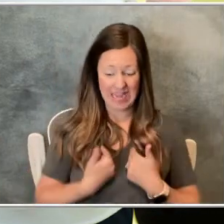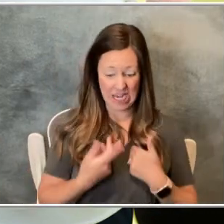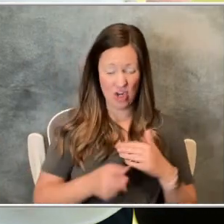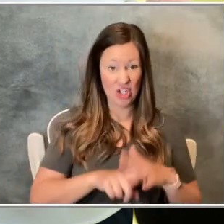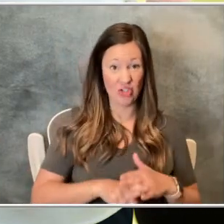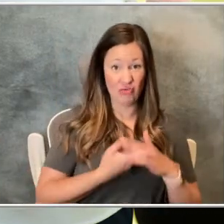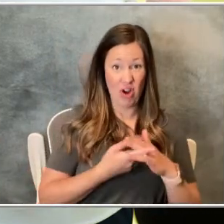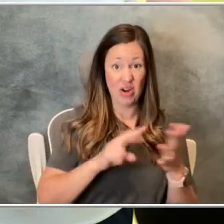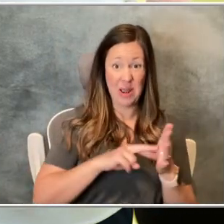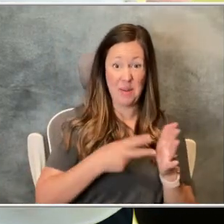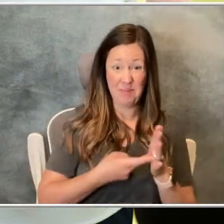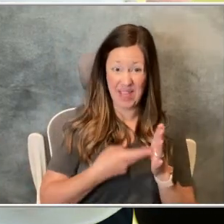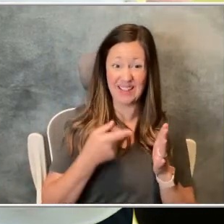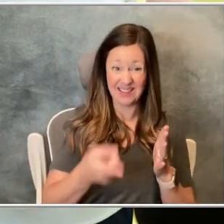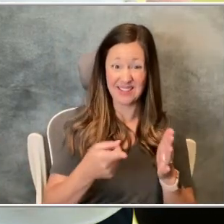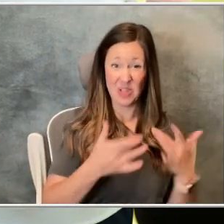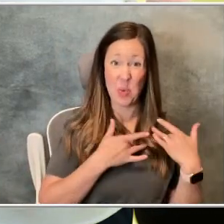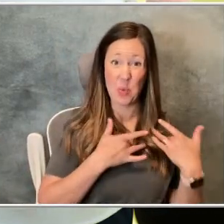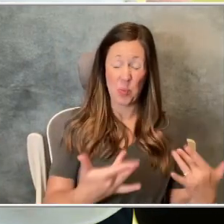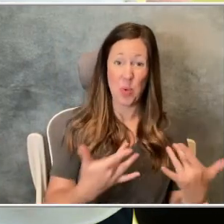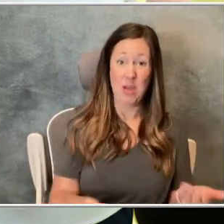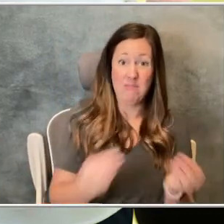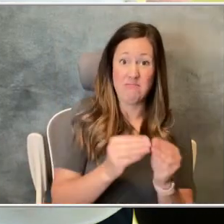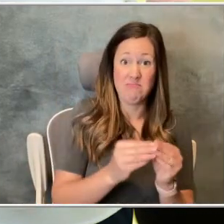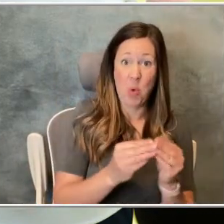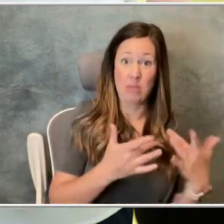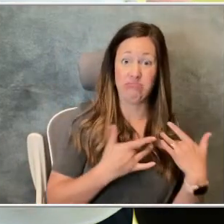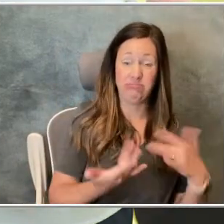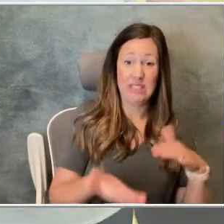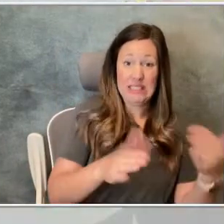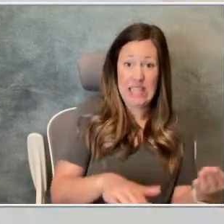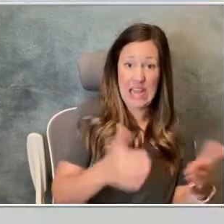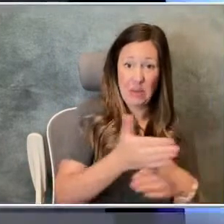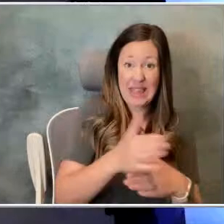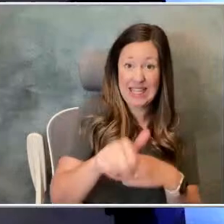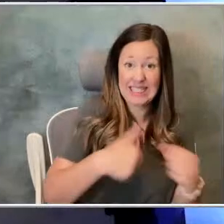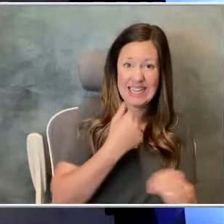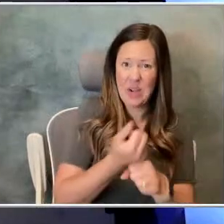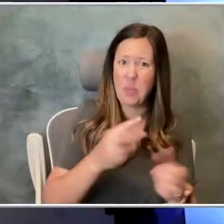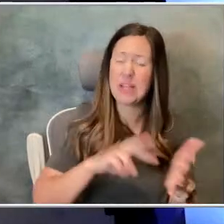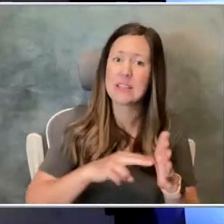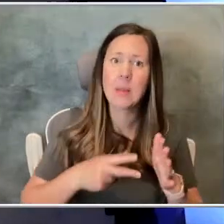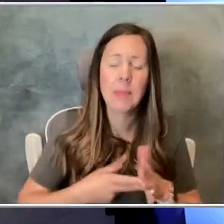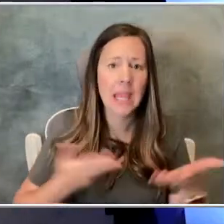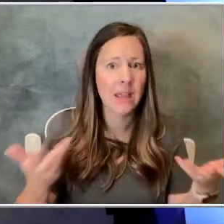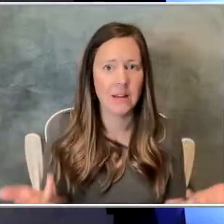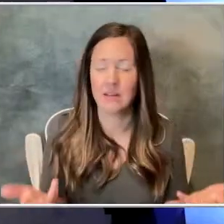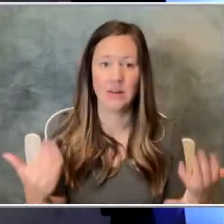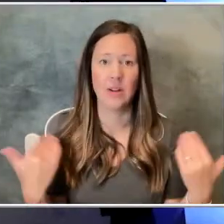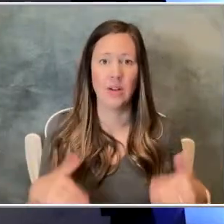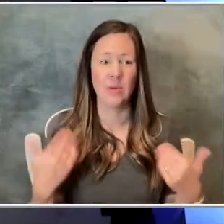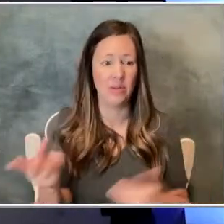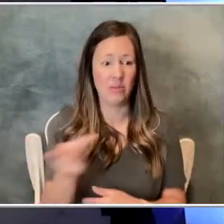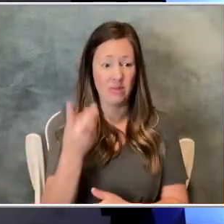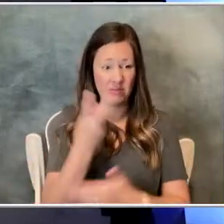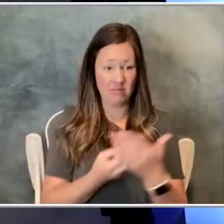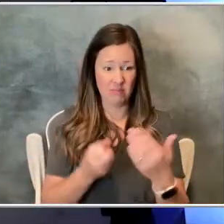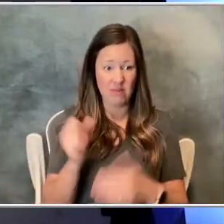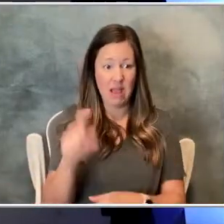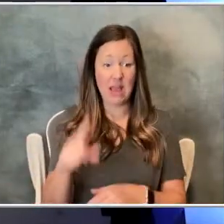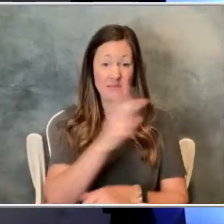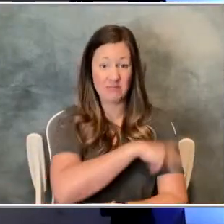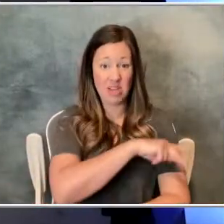likely to die within 10 years. So what does that mean? Let's have a question for both of you. Do you guys ask patients if they feel tired all the